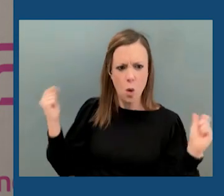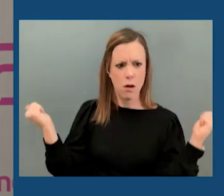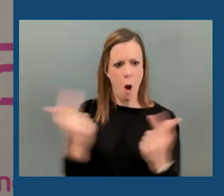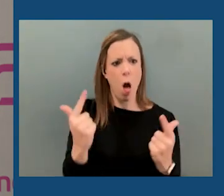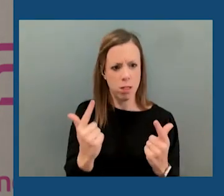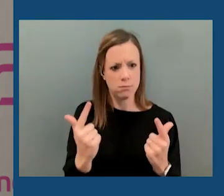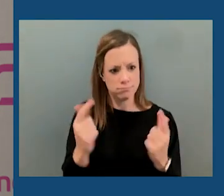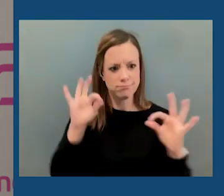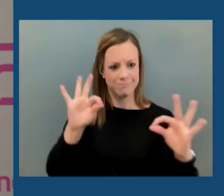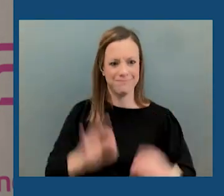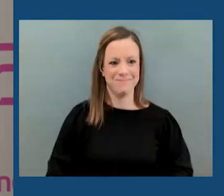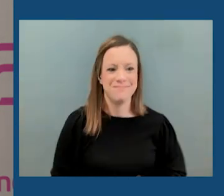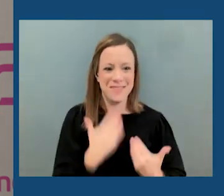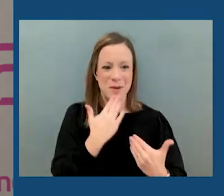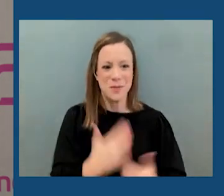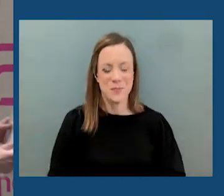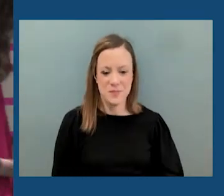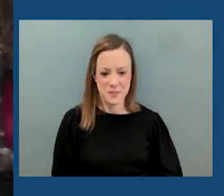Thank you.